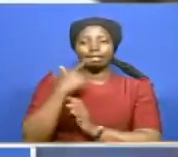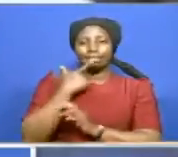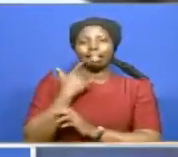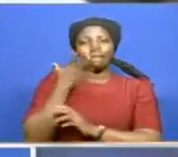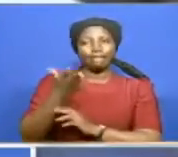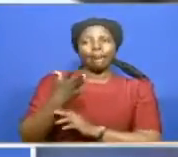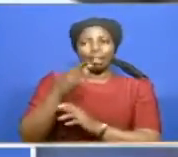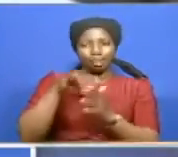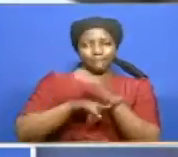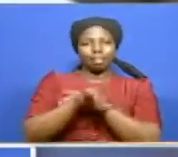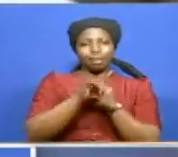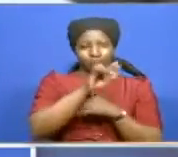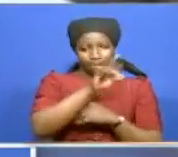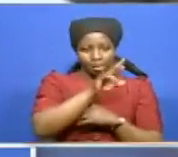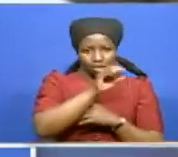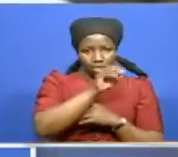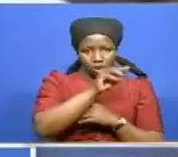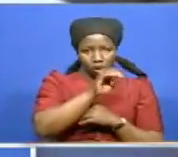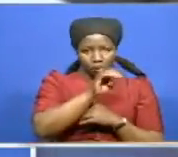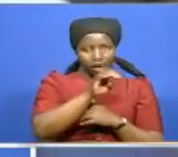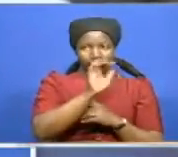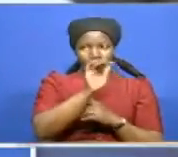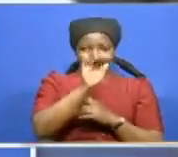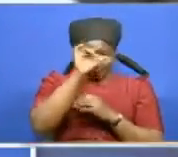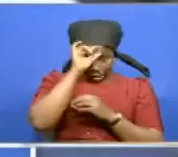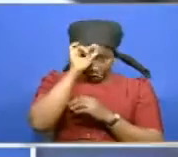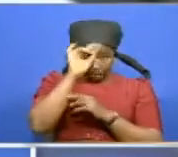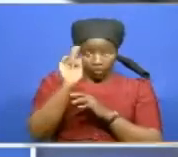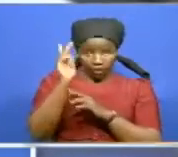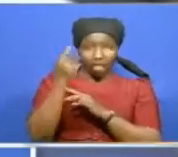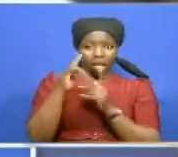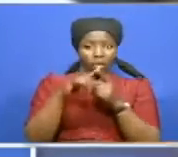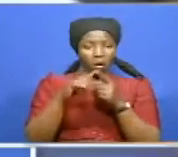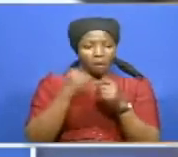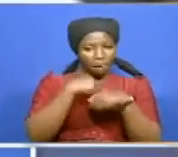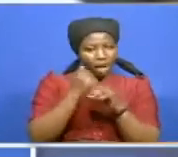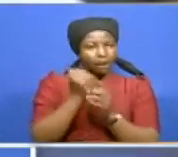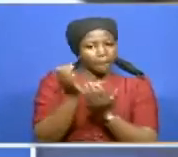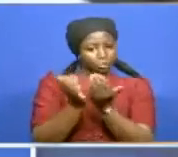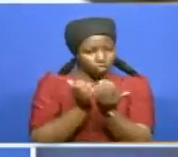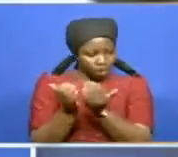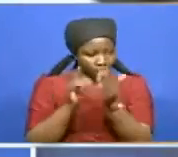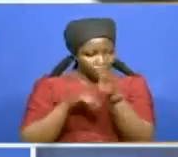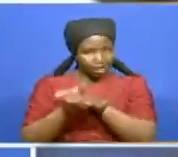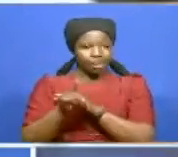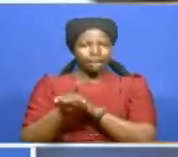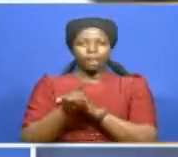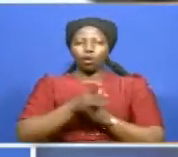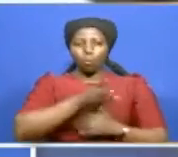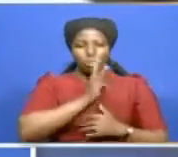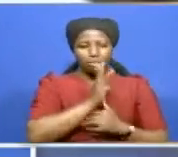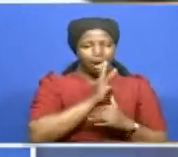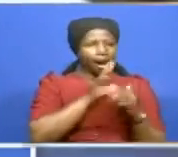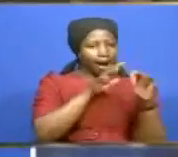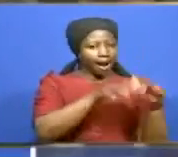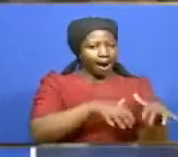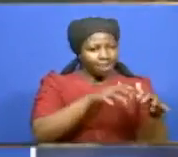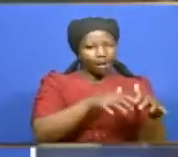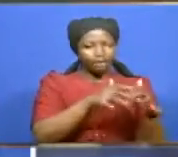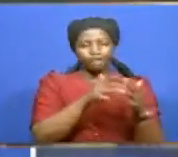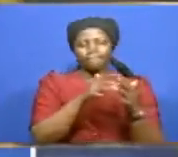and the Kenyan government to commercialize aquaculture farming in 15